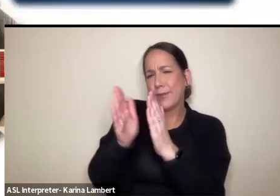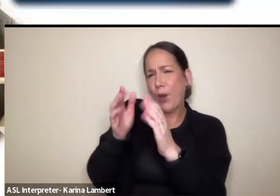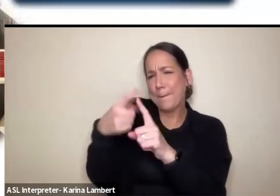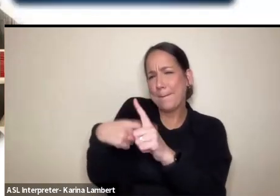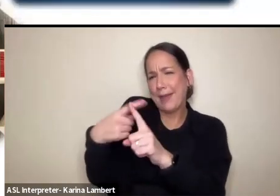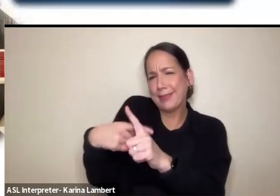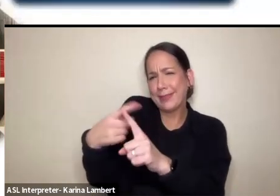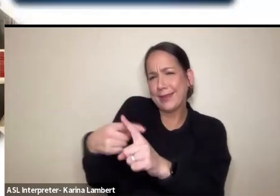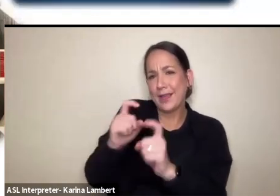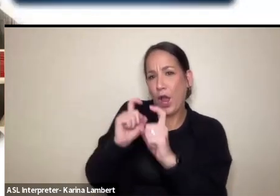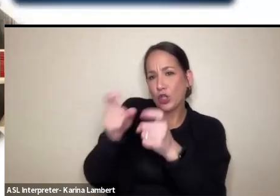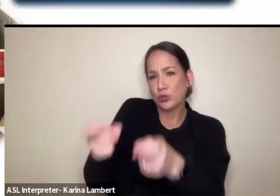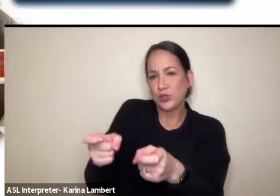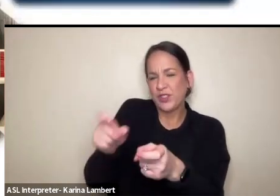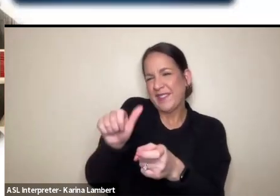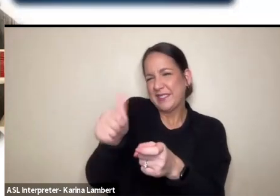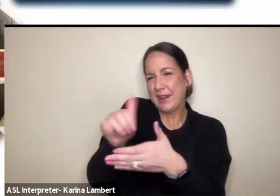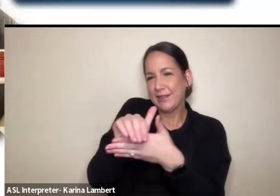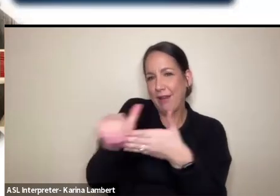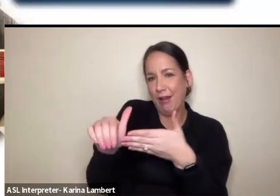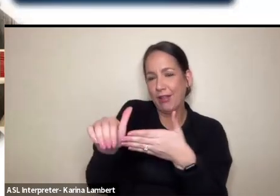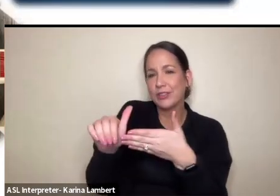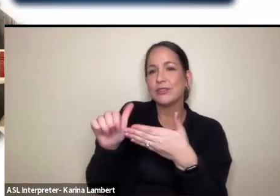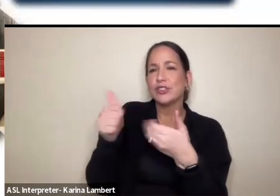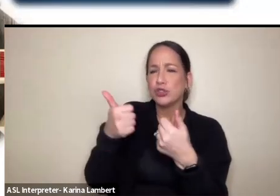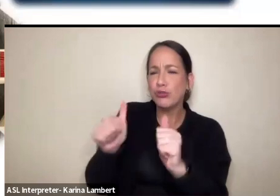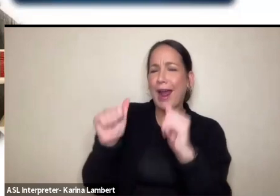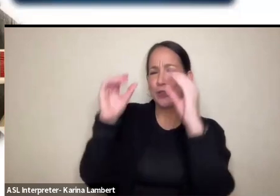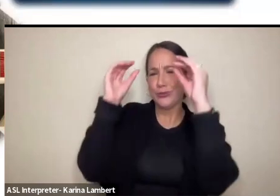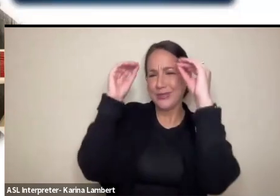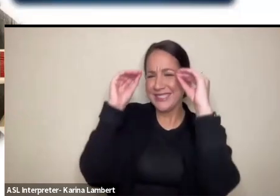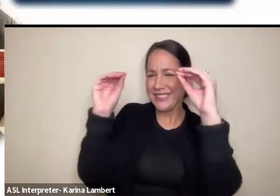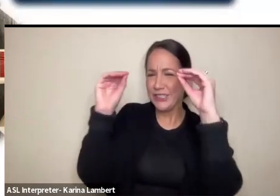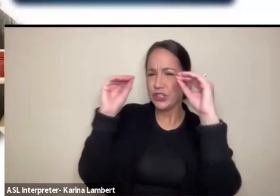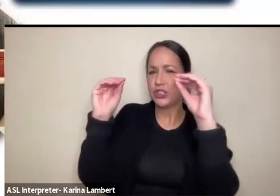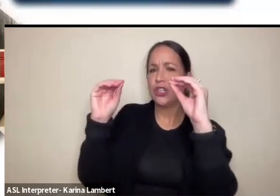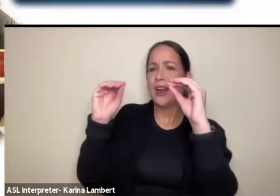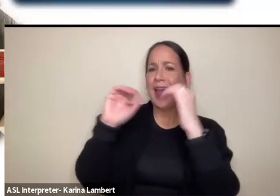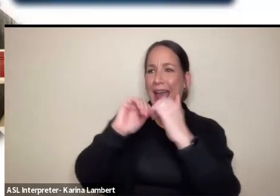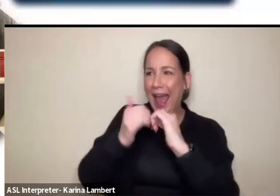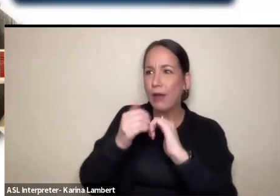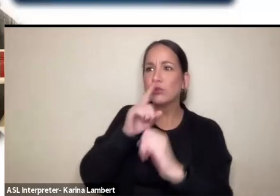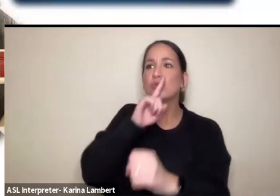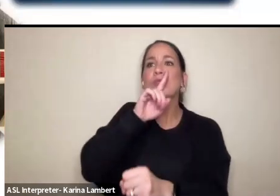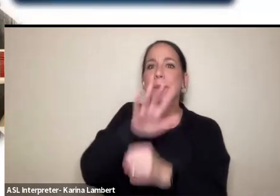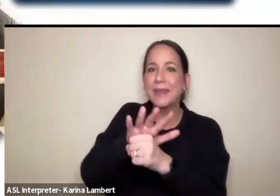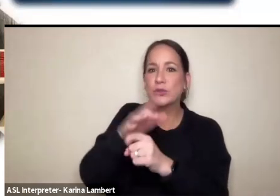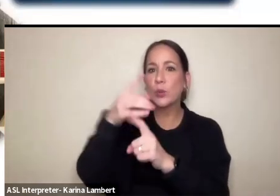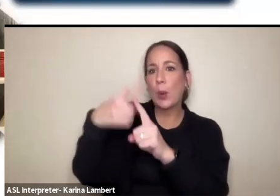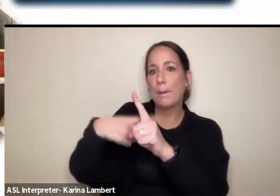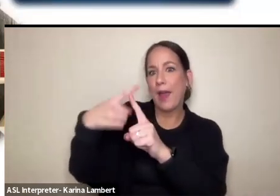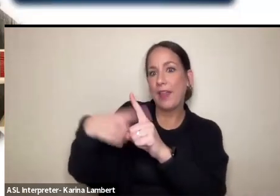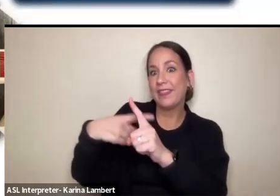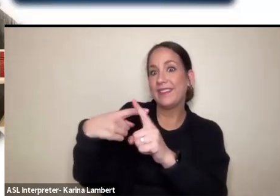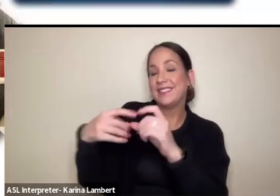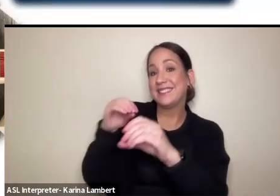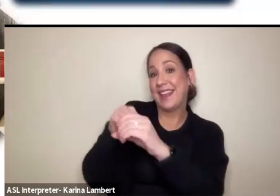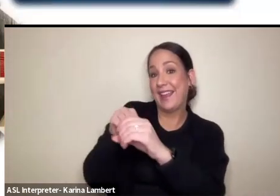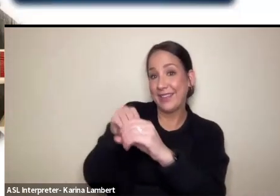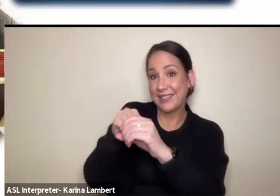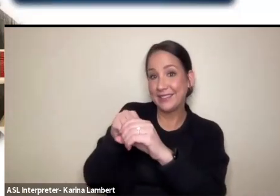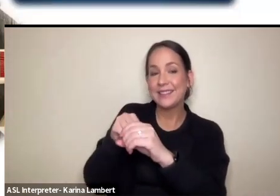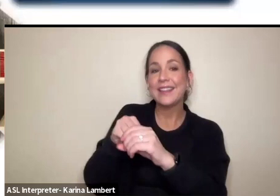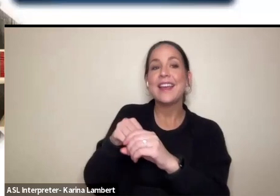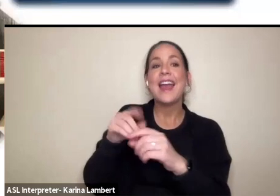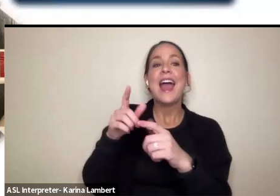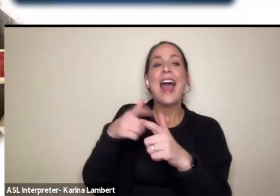just because I was trying to teach her about doing, committing to a monthly savings. And then the weather boosters came